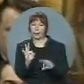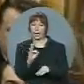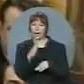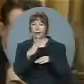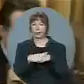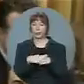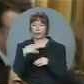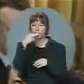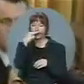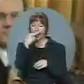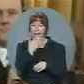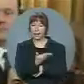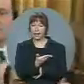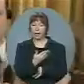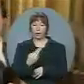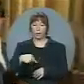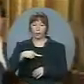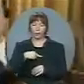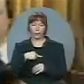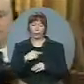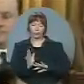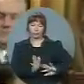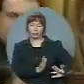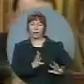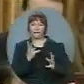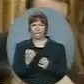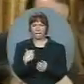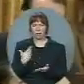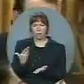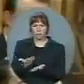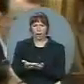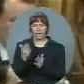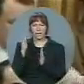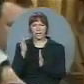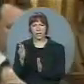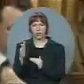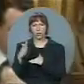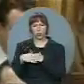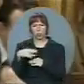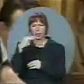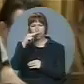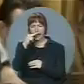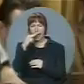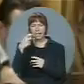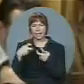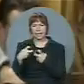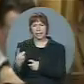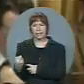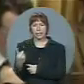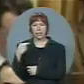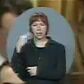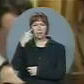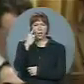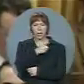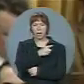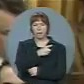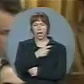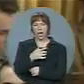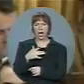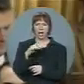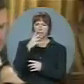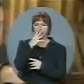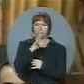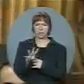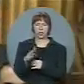government has displayed astonishing arrogance towards the institutions of our country. Its attempt to change the rules for